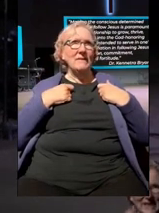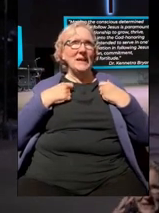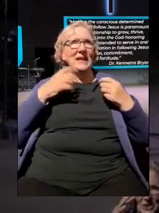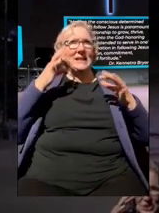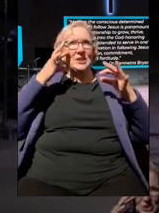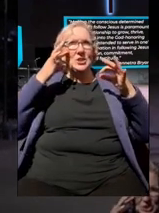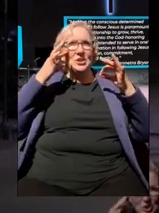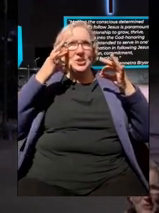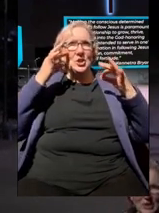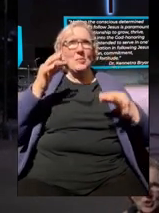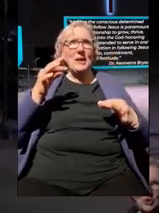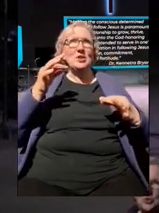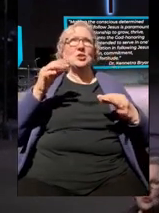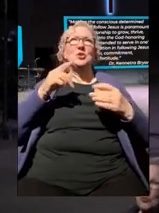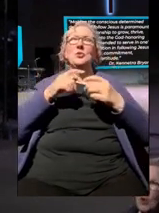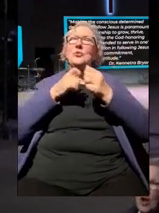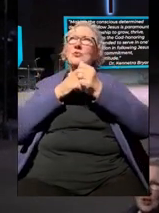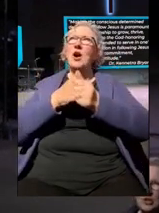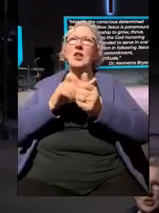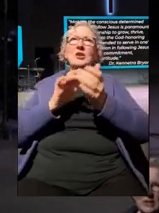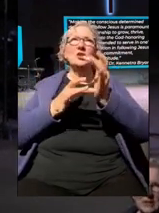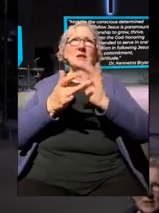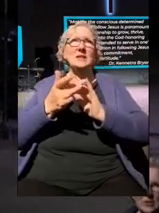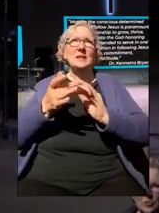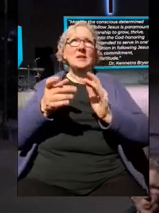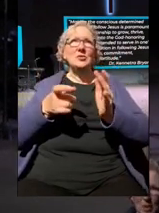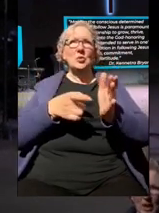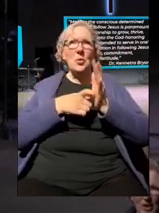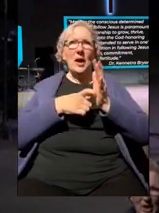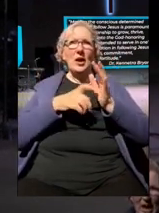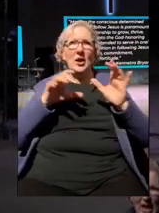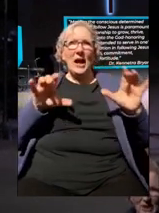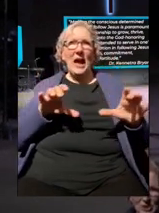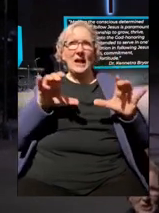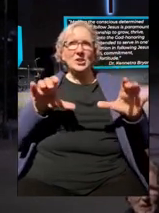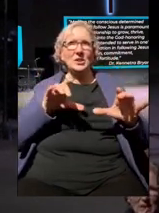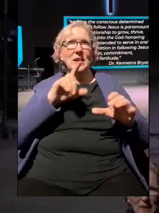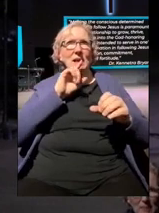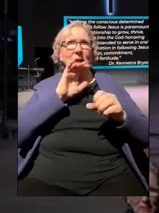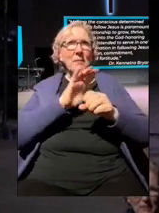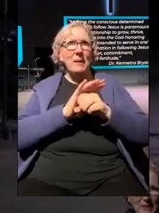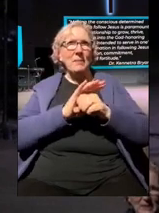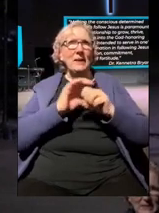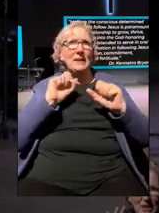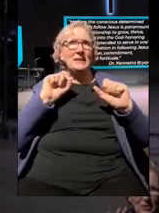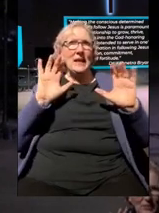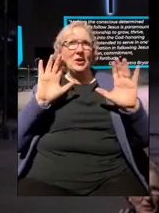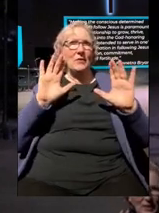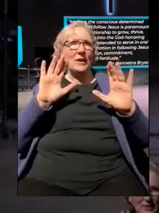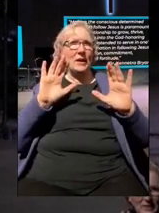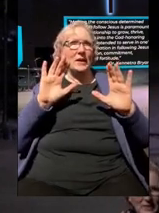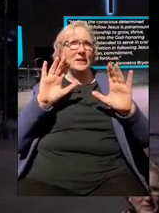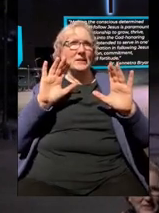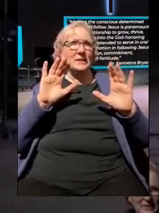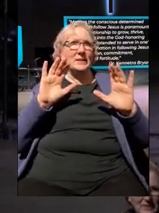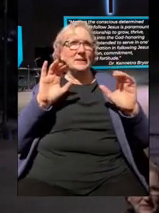Determination in following Jesus requires action, commitment, sacrifice, and